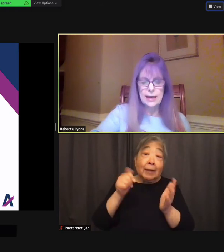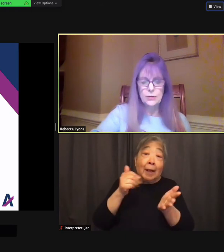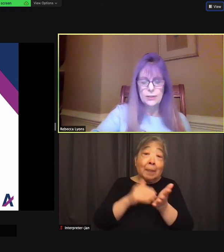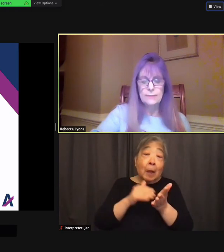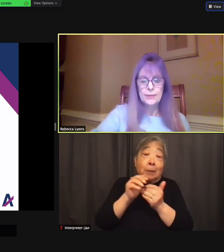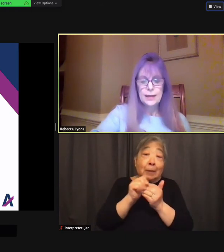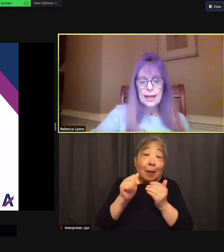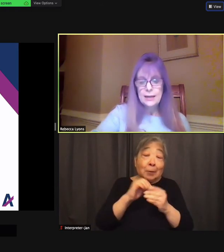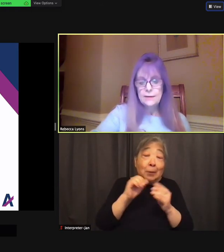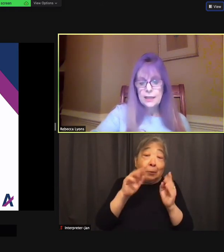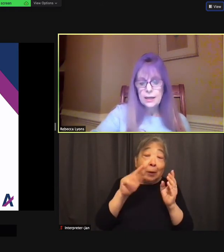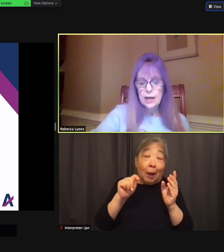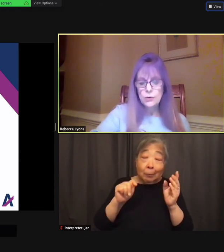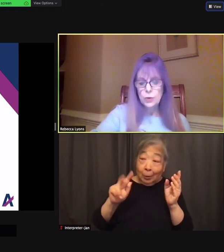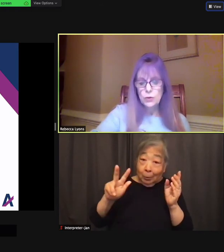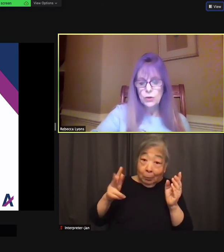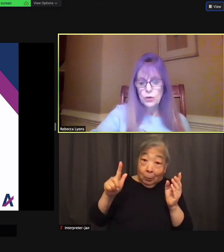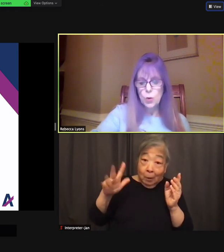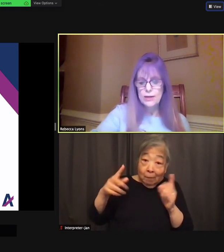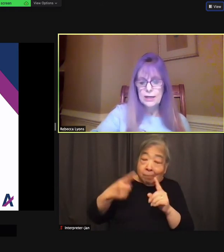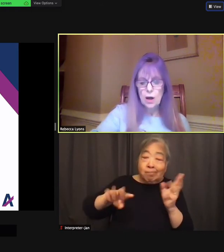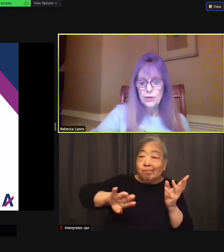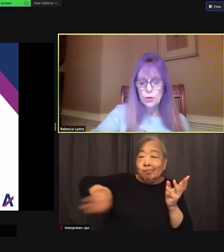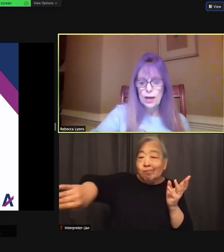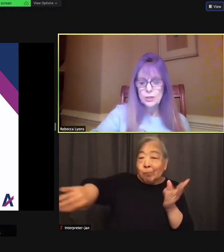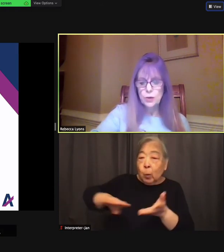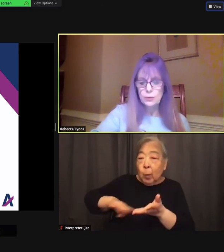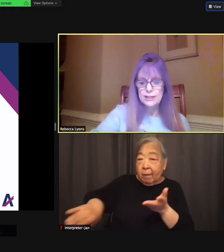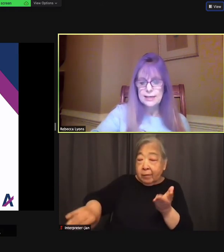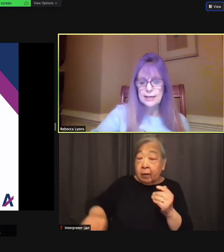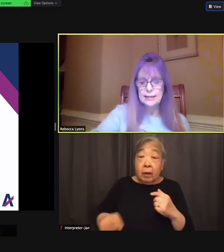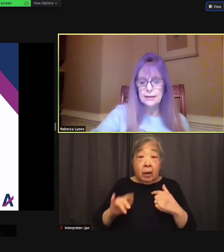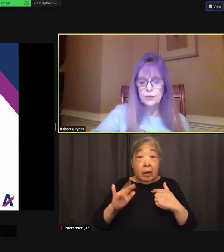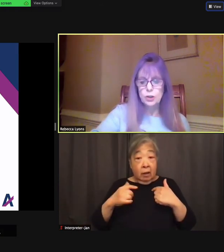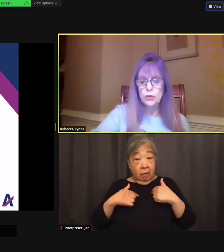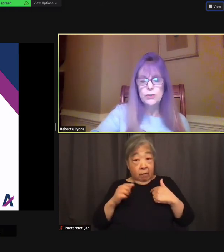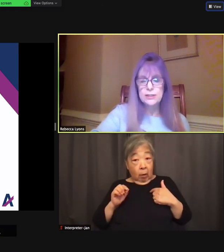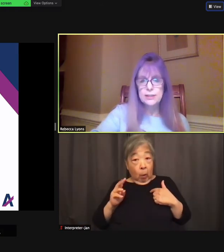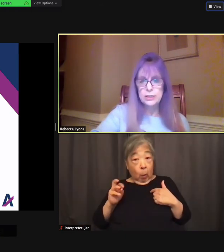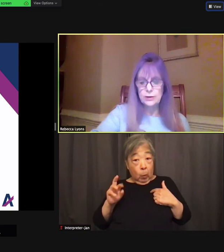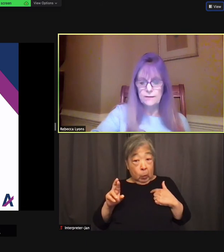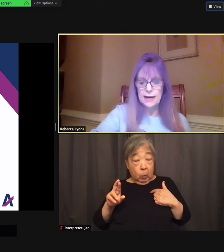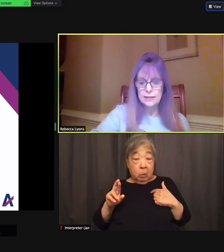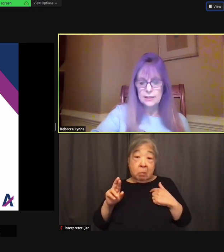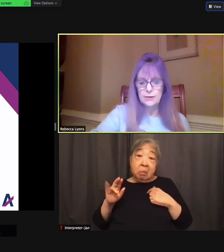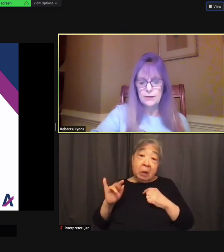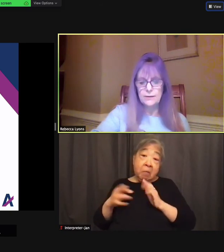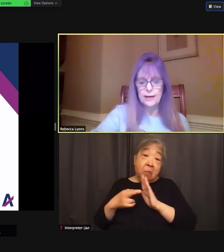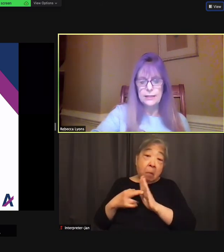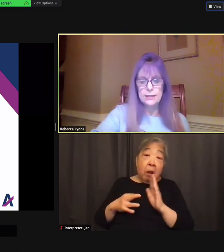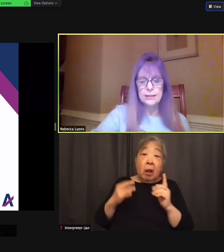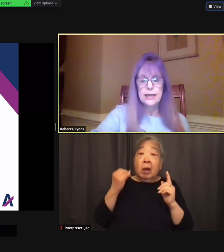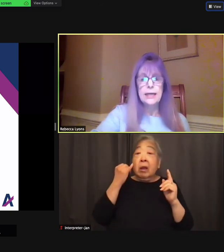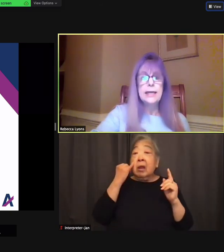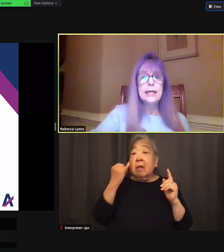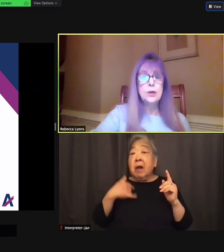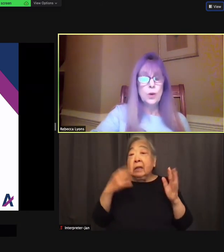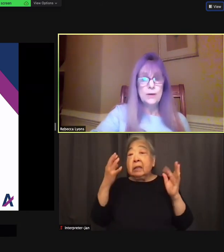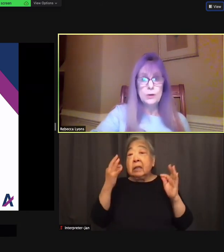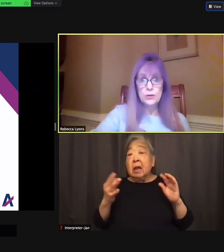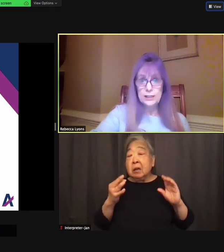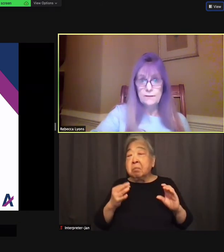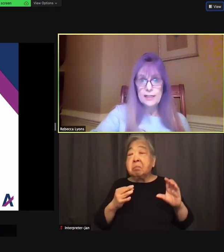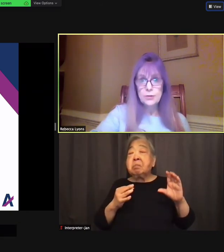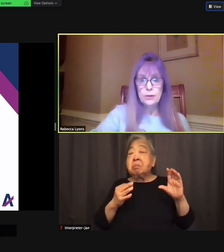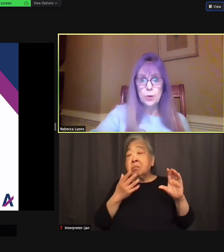deposit account. And if the account owner or the authorized representative chooses to invest some of the funds in